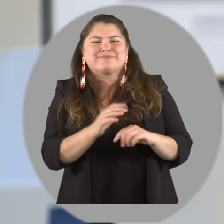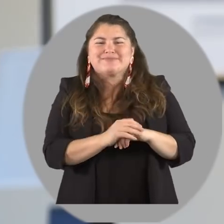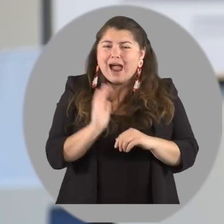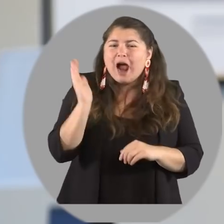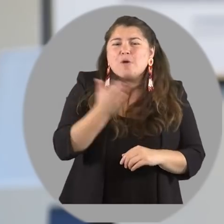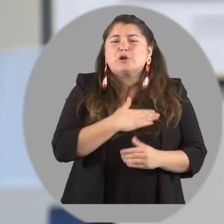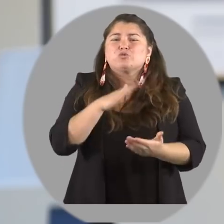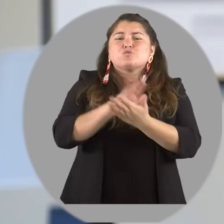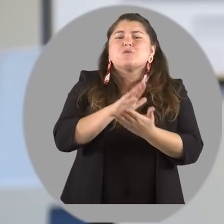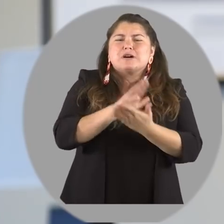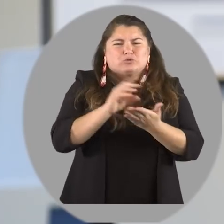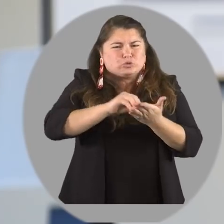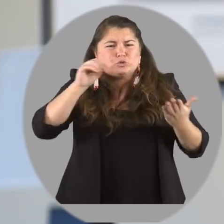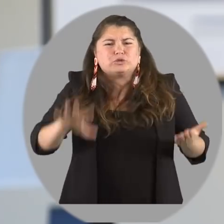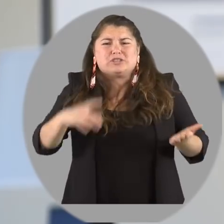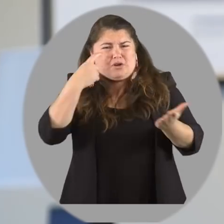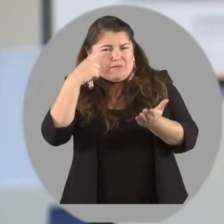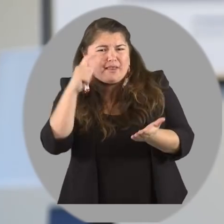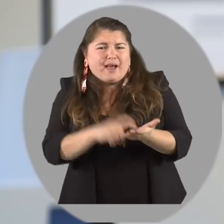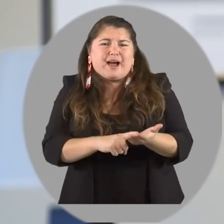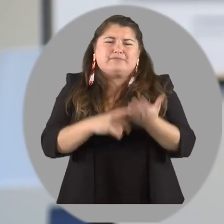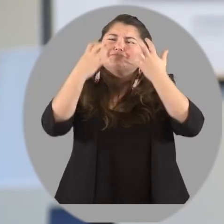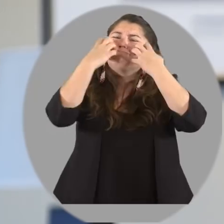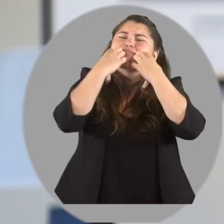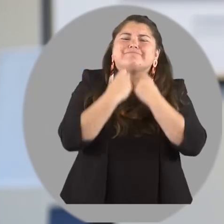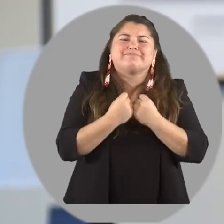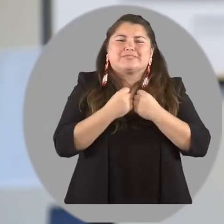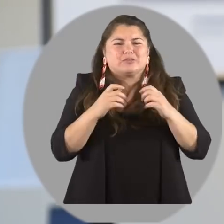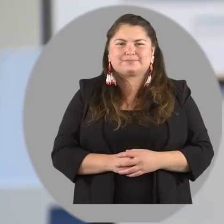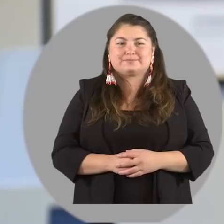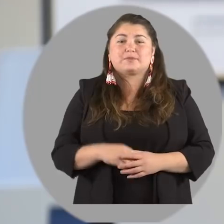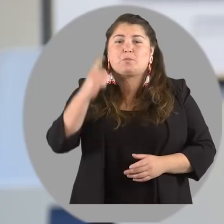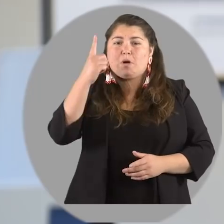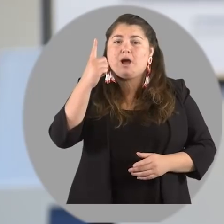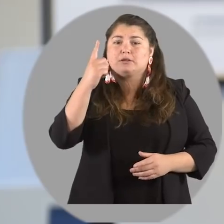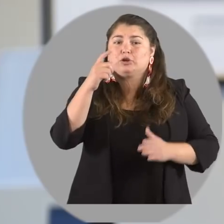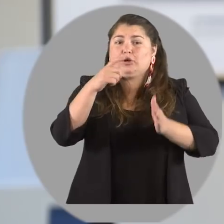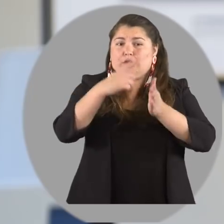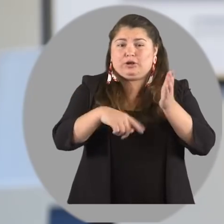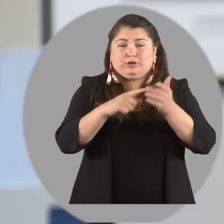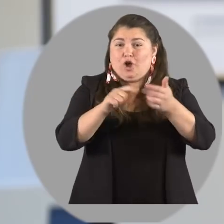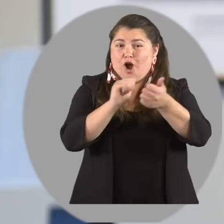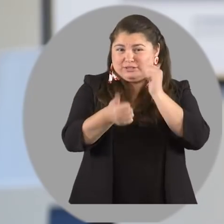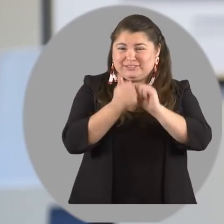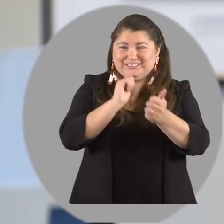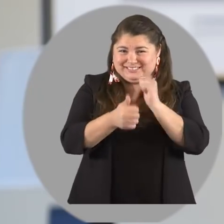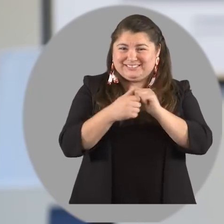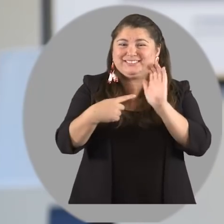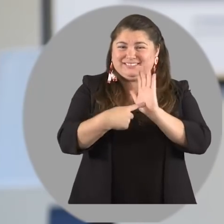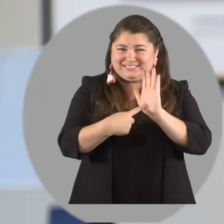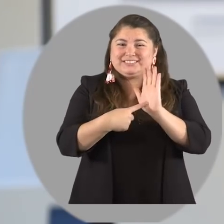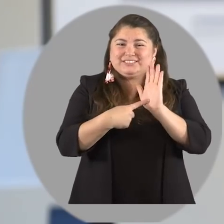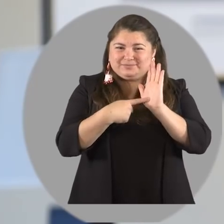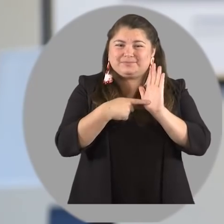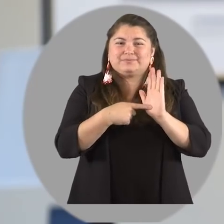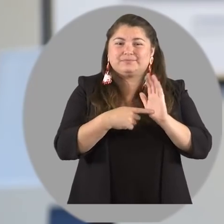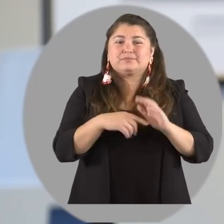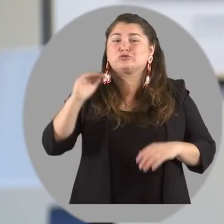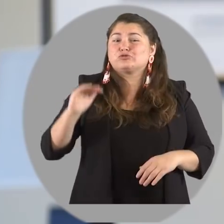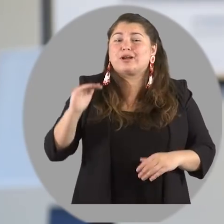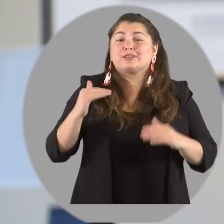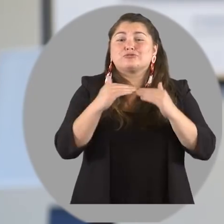using the land today to listen, to learn Indigenous truths and knowledge, truths about feelings of belonging